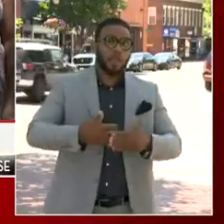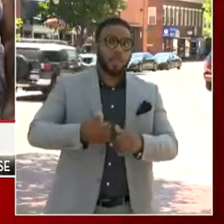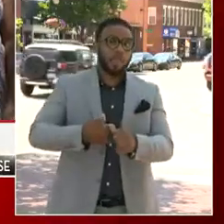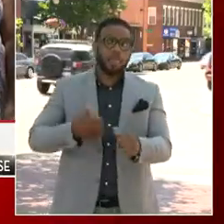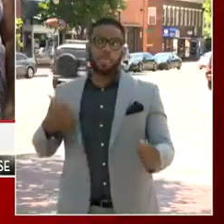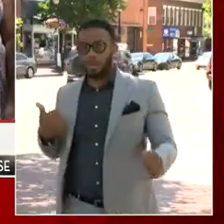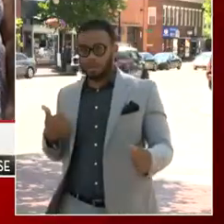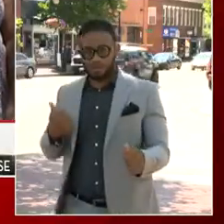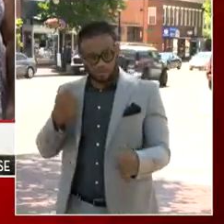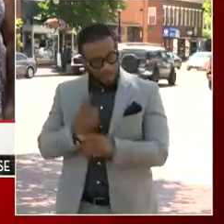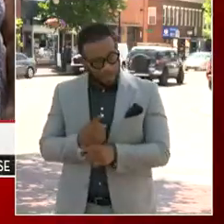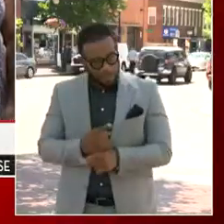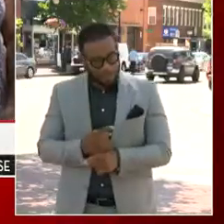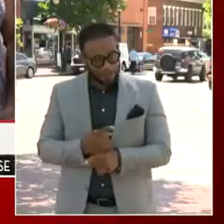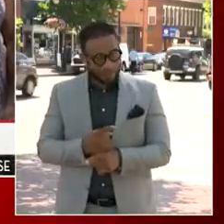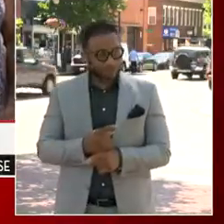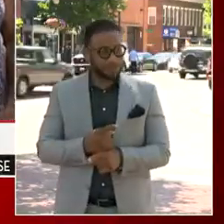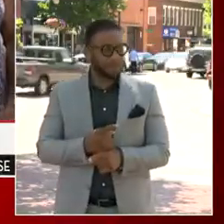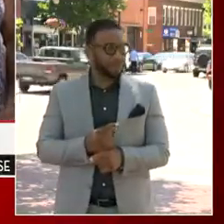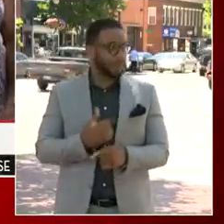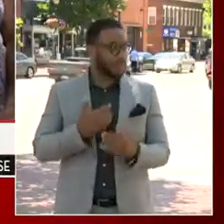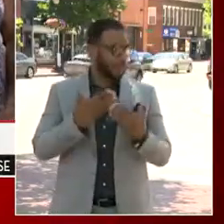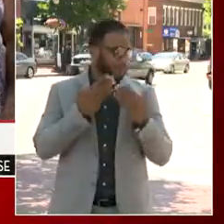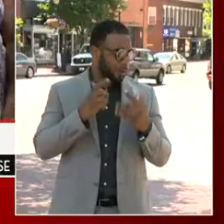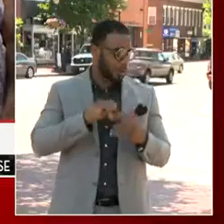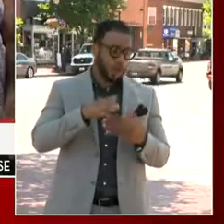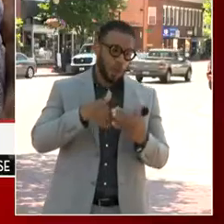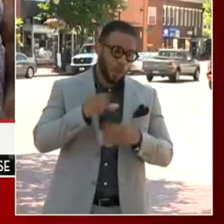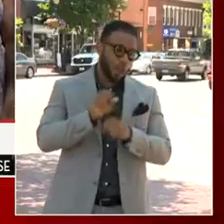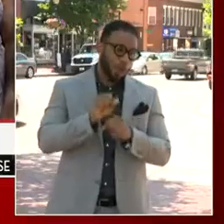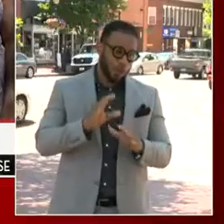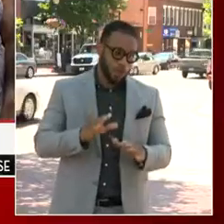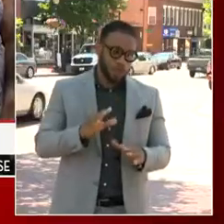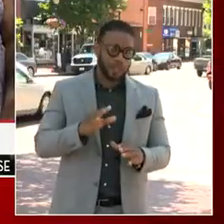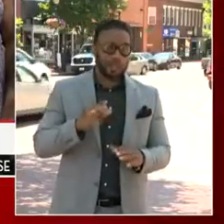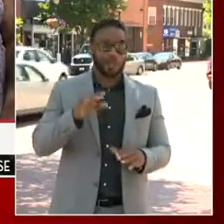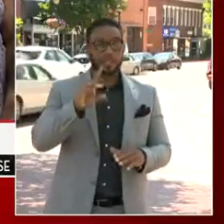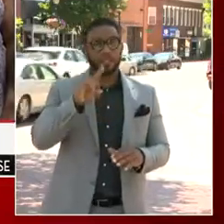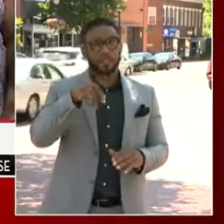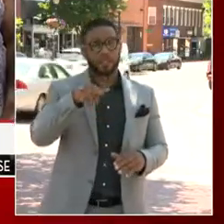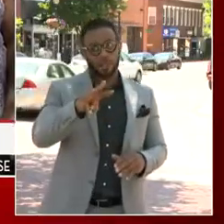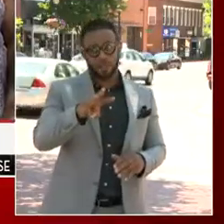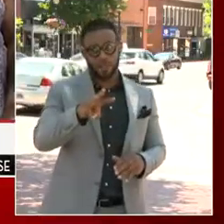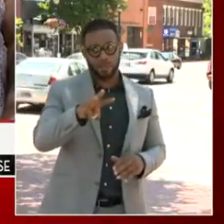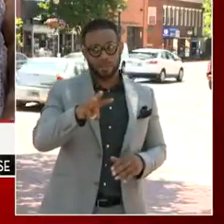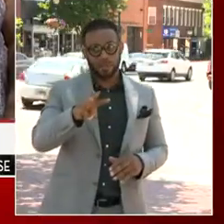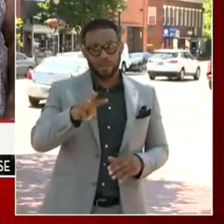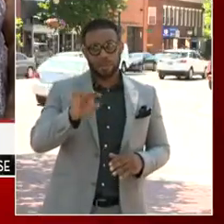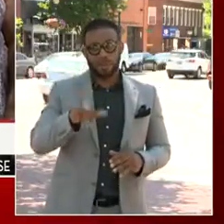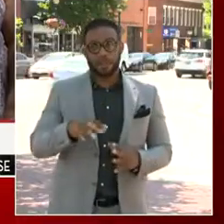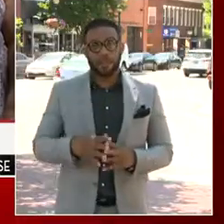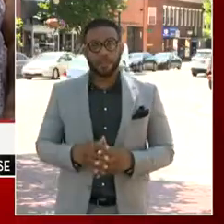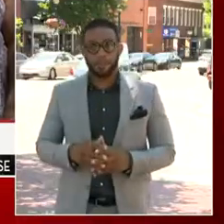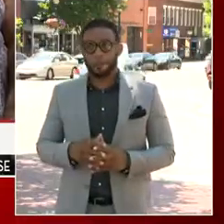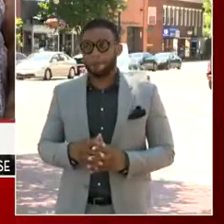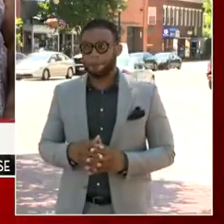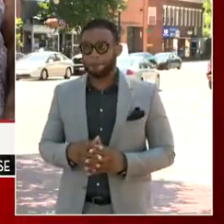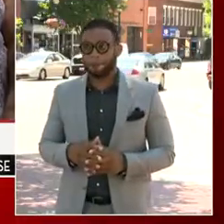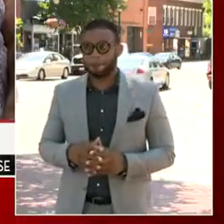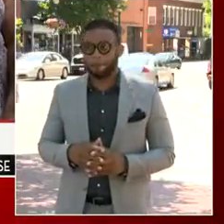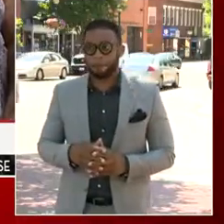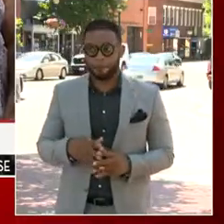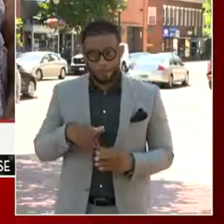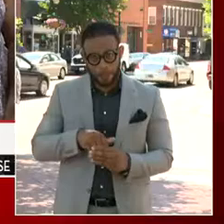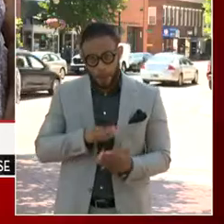was compromised. And I'm grateful to all the workers at DPW that were